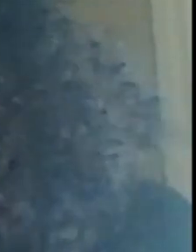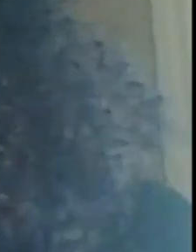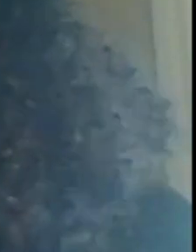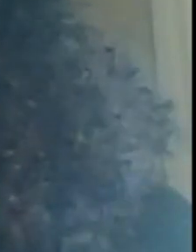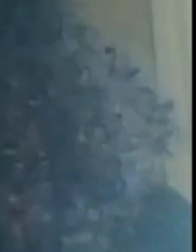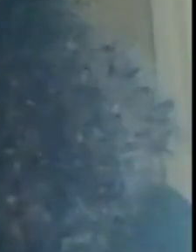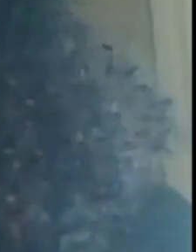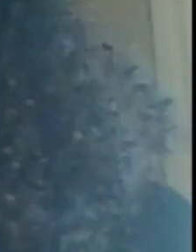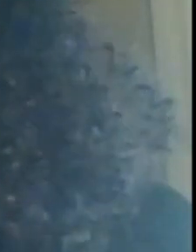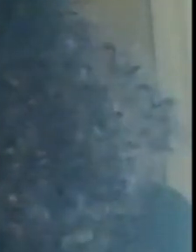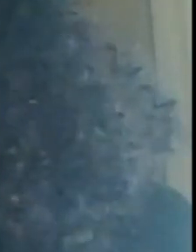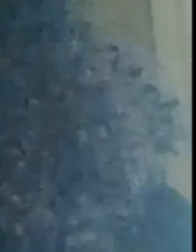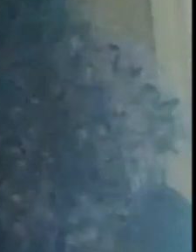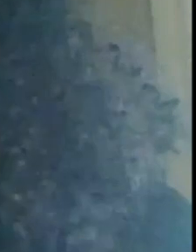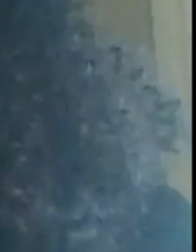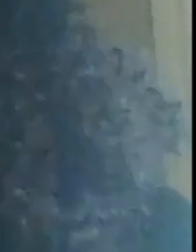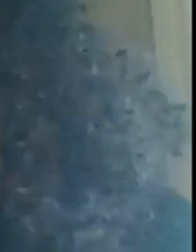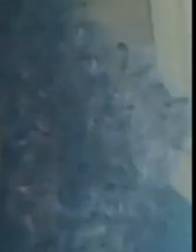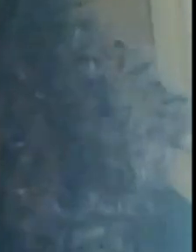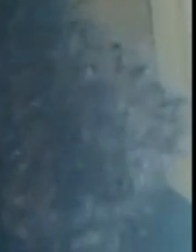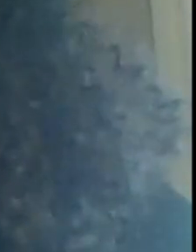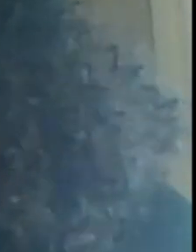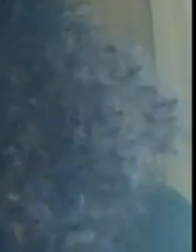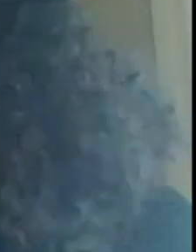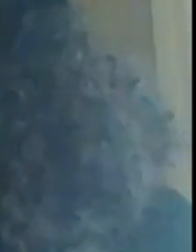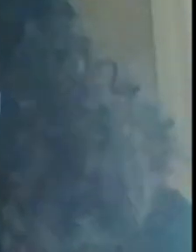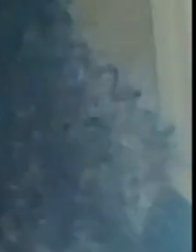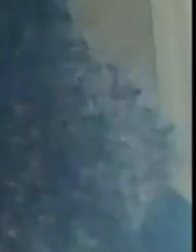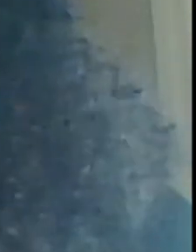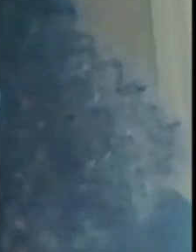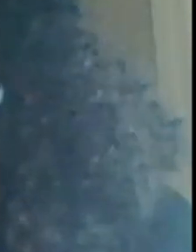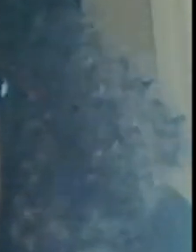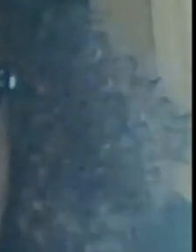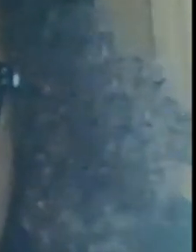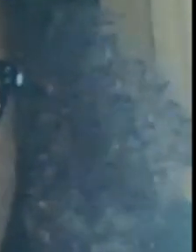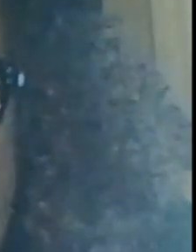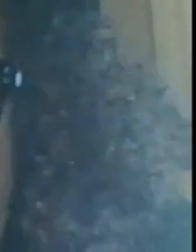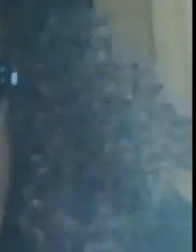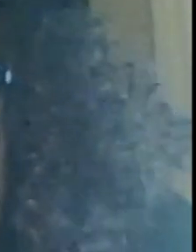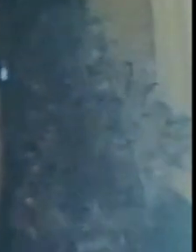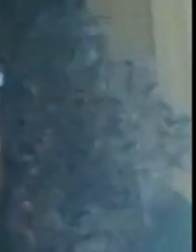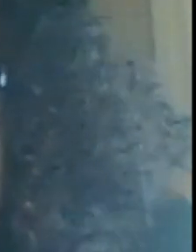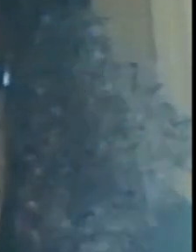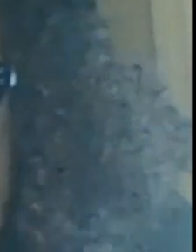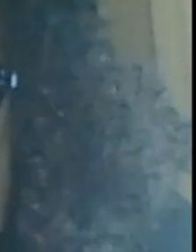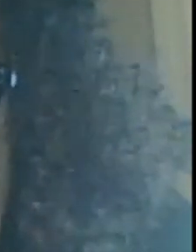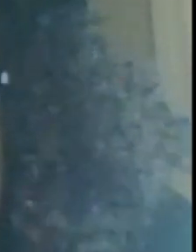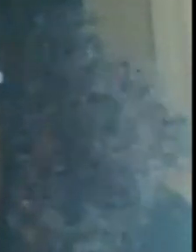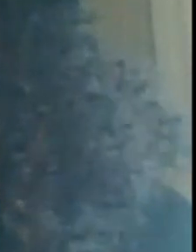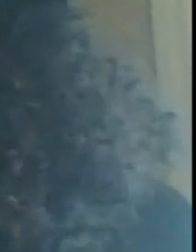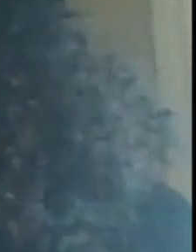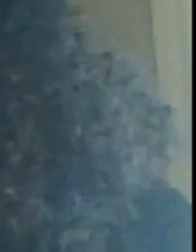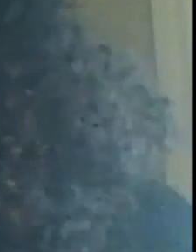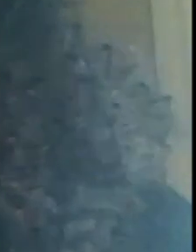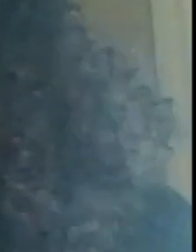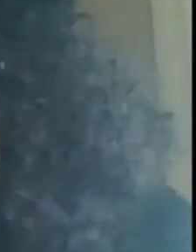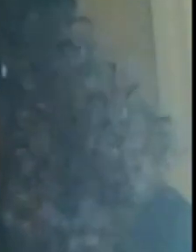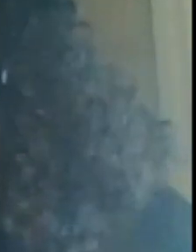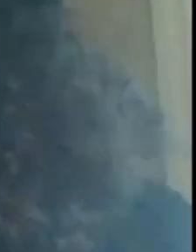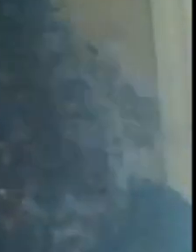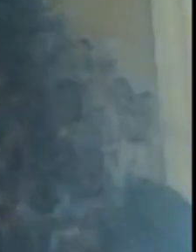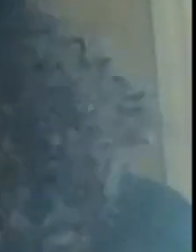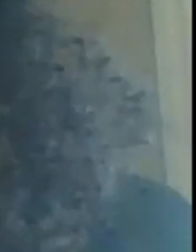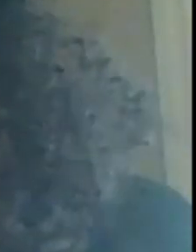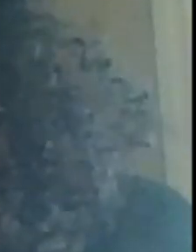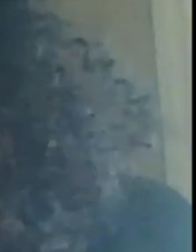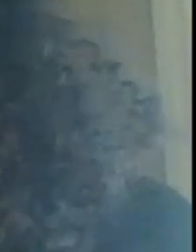site. You can ask your questions using the chat option down at the bottom of your screen. Questions will be answered by myself